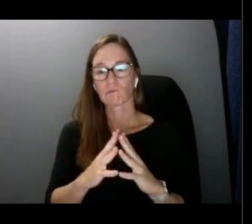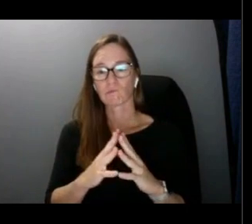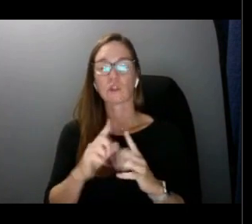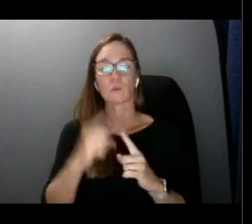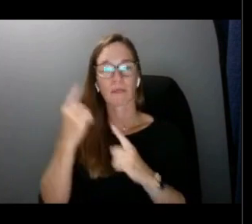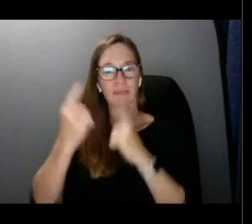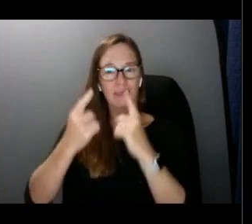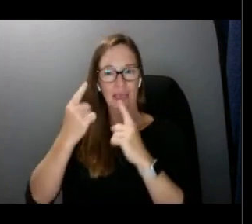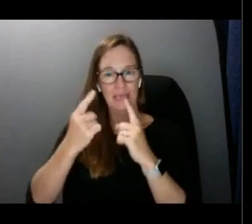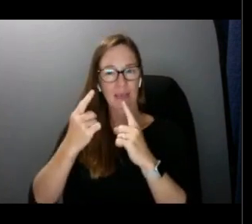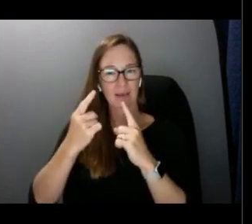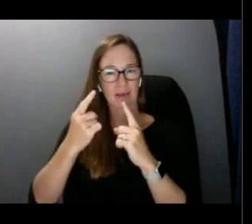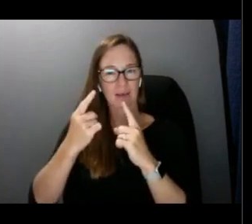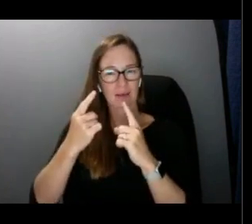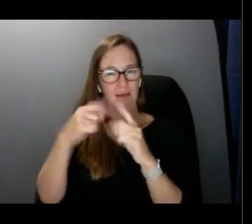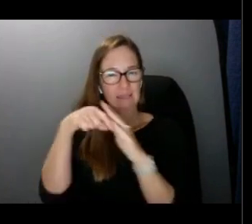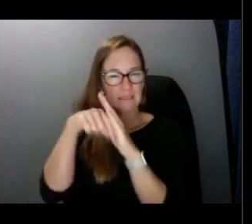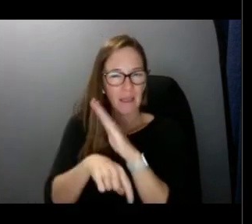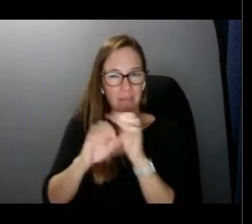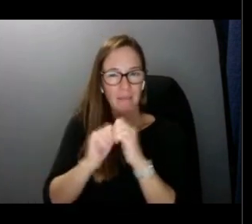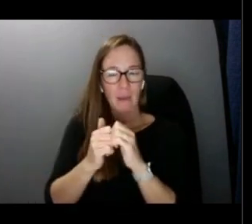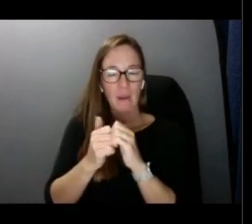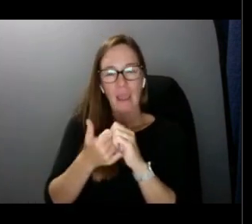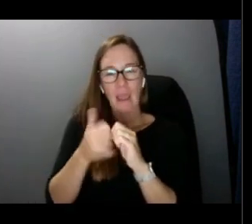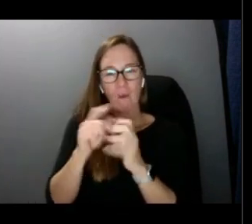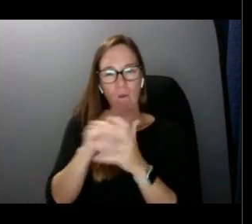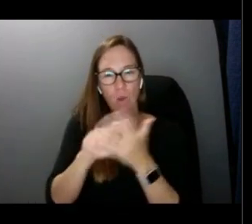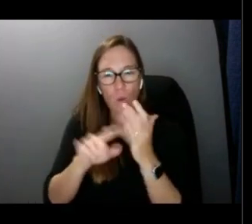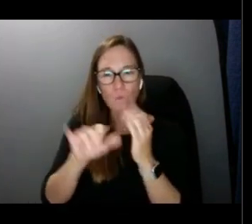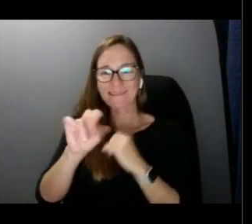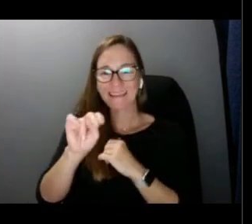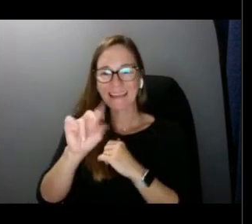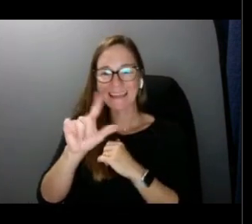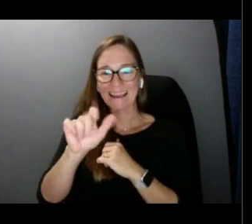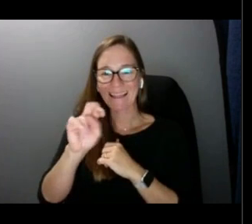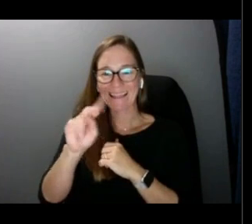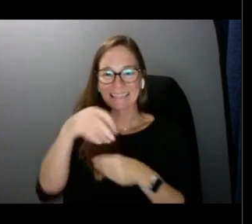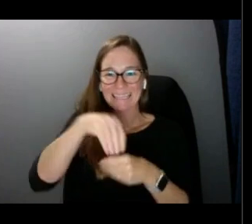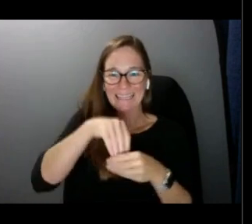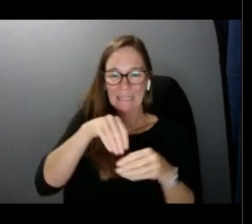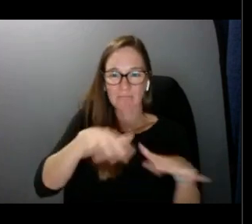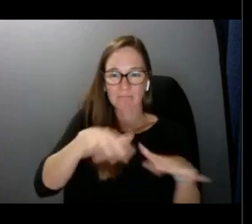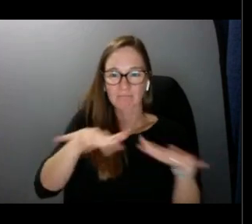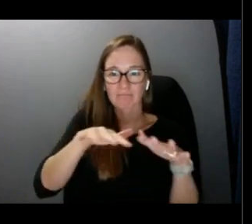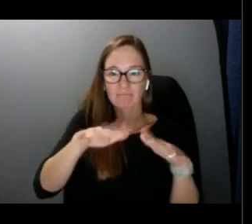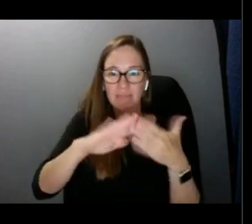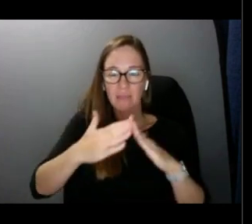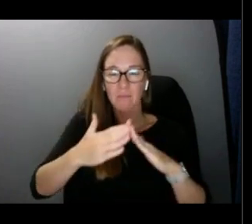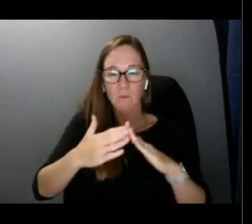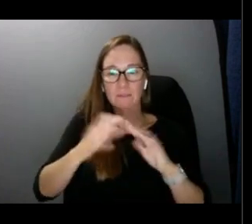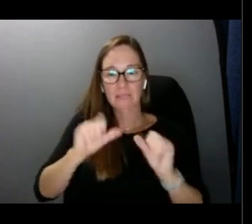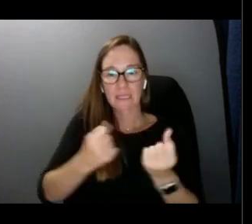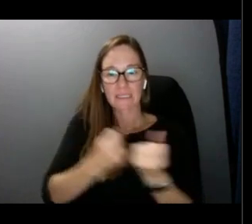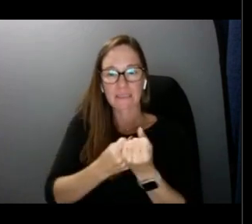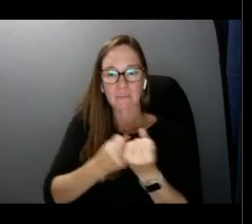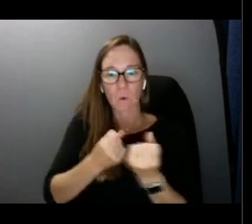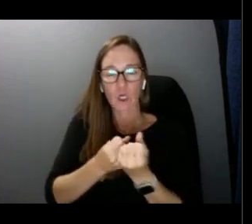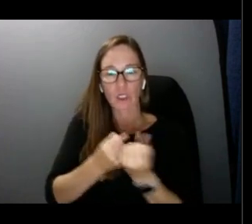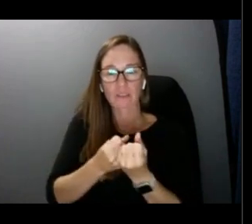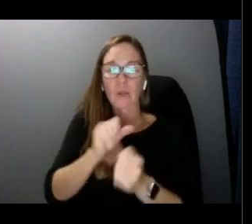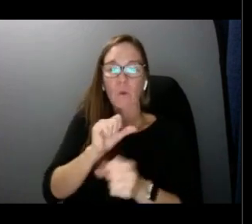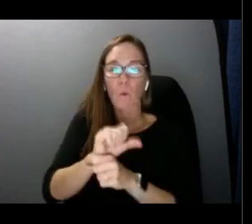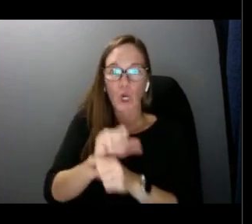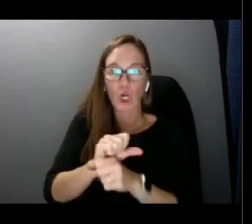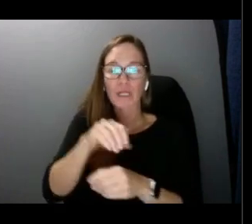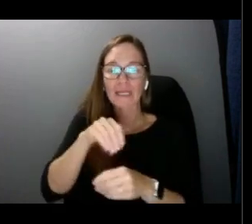think expansively about how those inland communities can support, work in